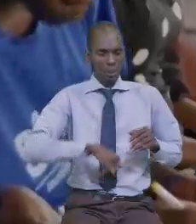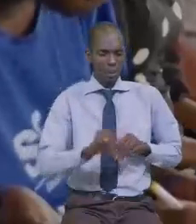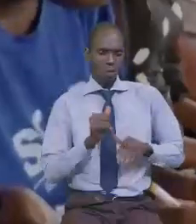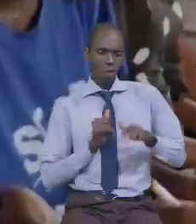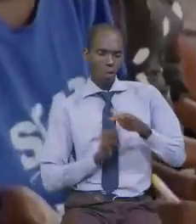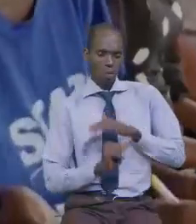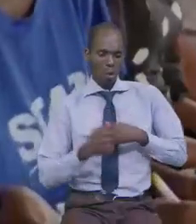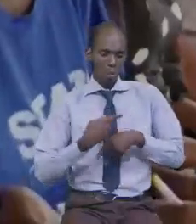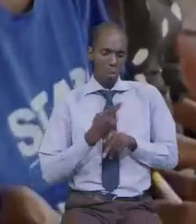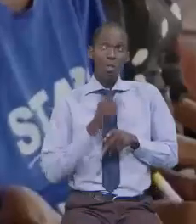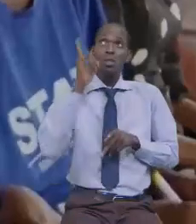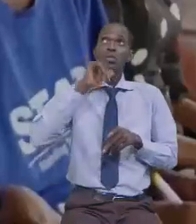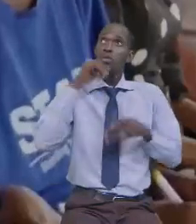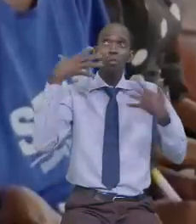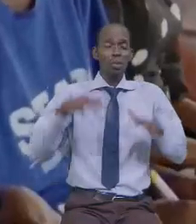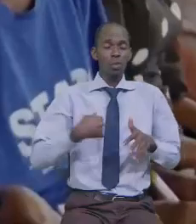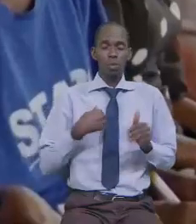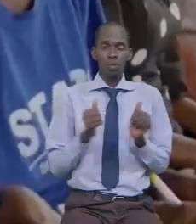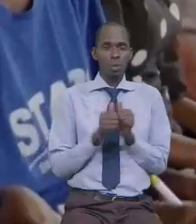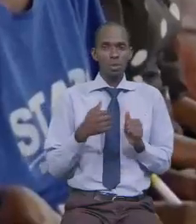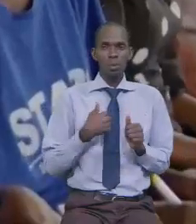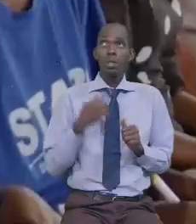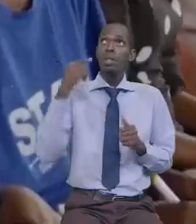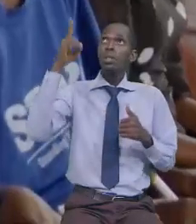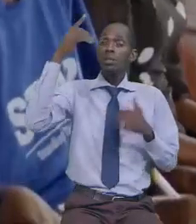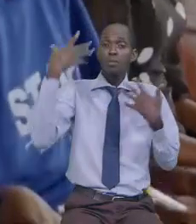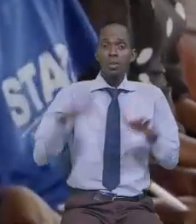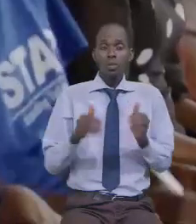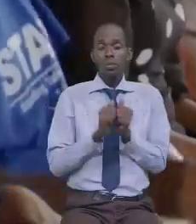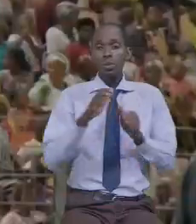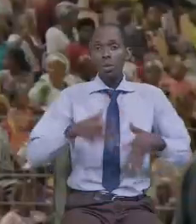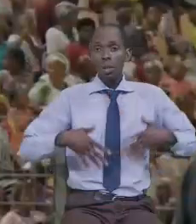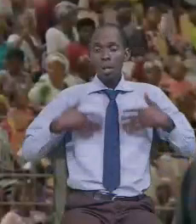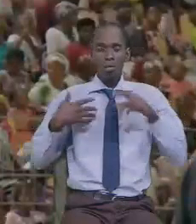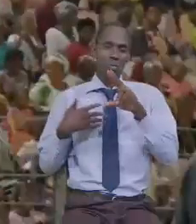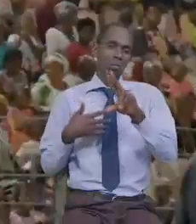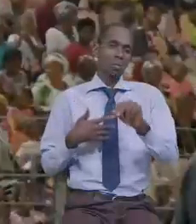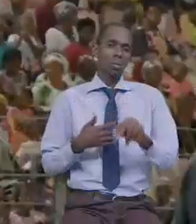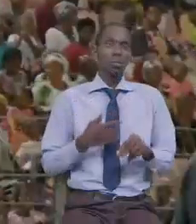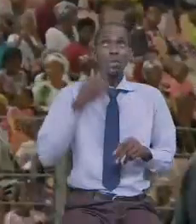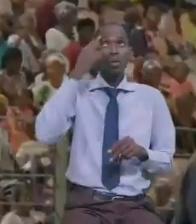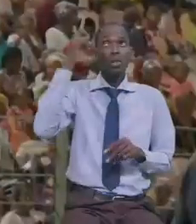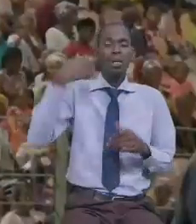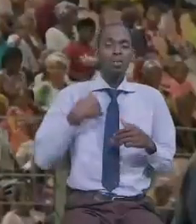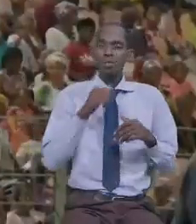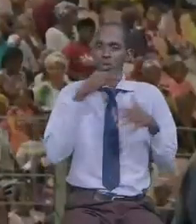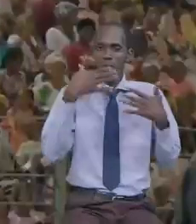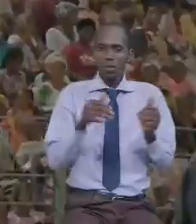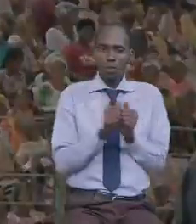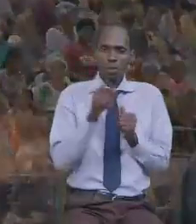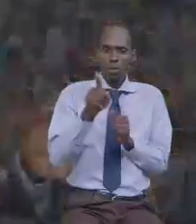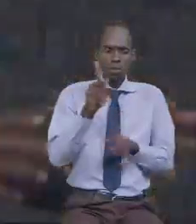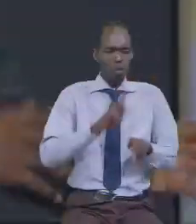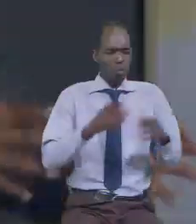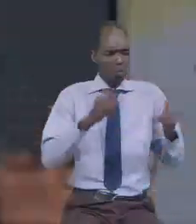yet. Has he finished with you? Because he has not finished, all those people that come, they are commenting, they are criticizing.